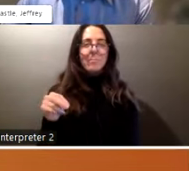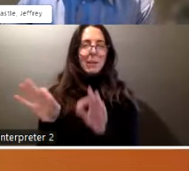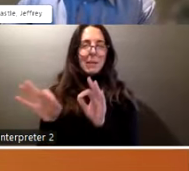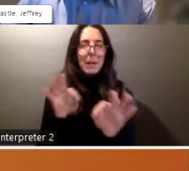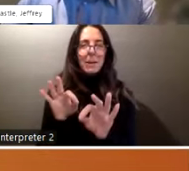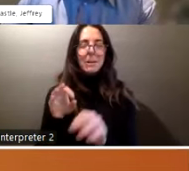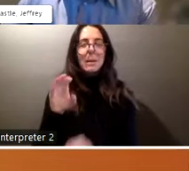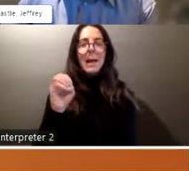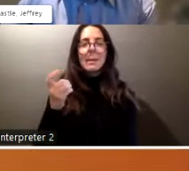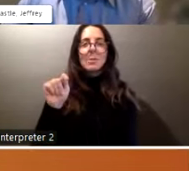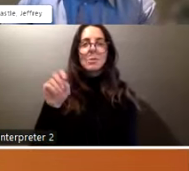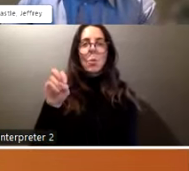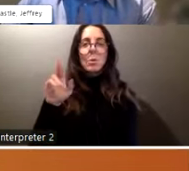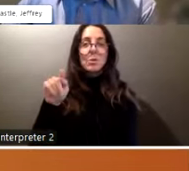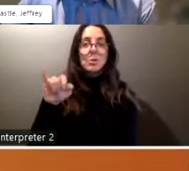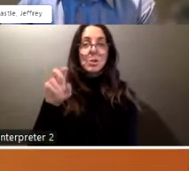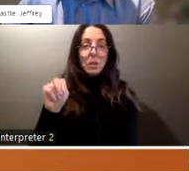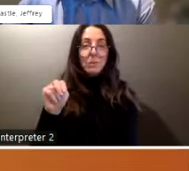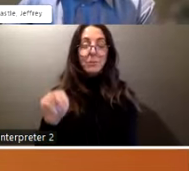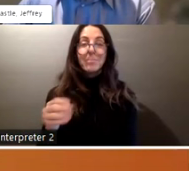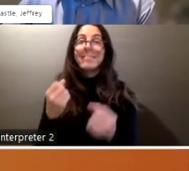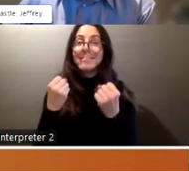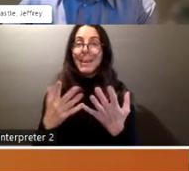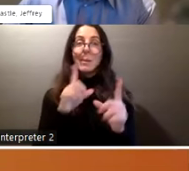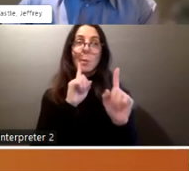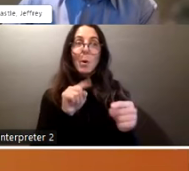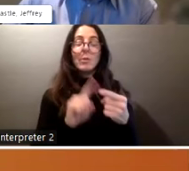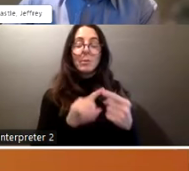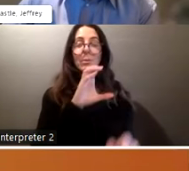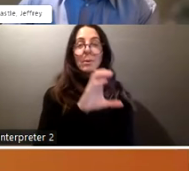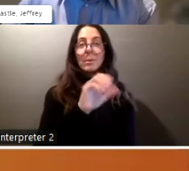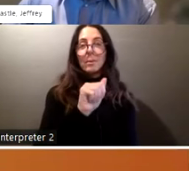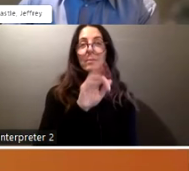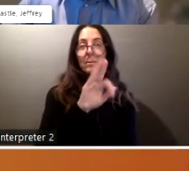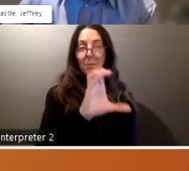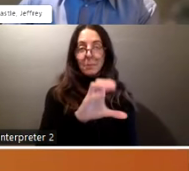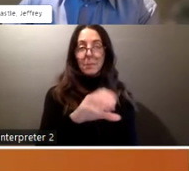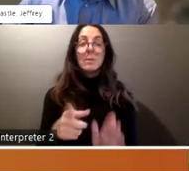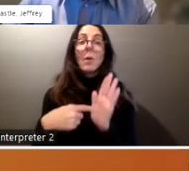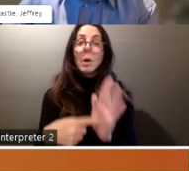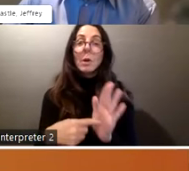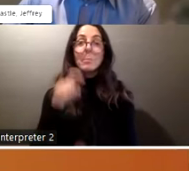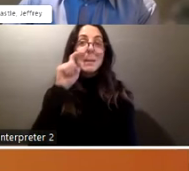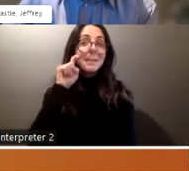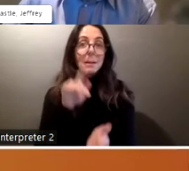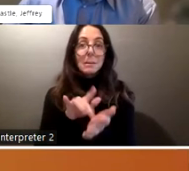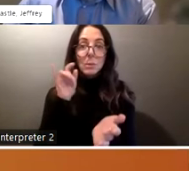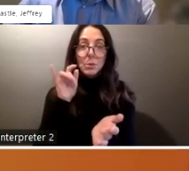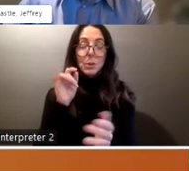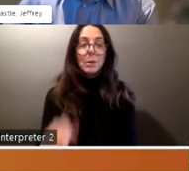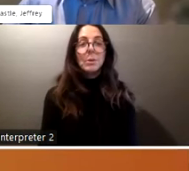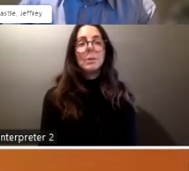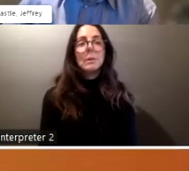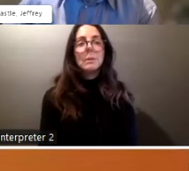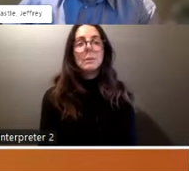Many different types of extortion reported to the Canadian Anti-Fraud Centre. We're looking at sextortion. Of course, the sin